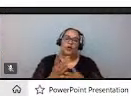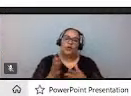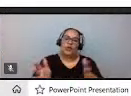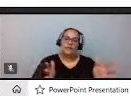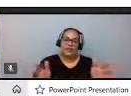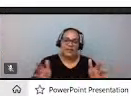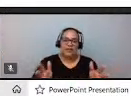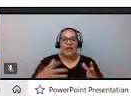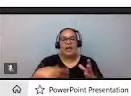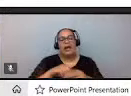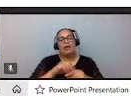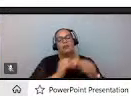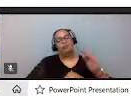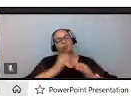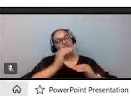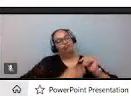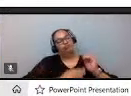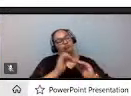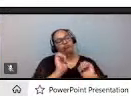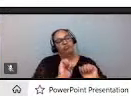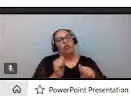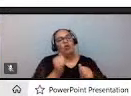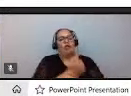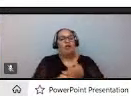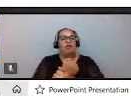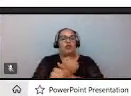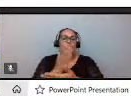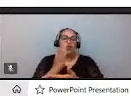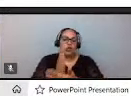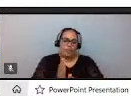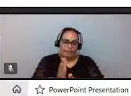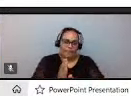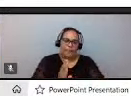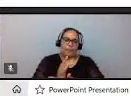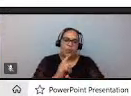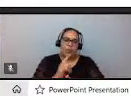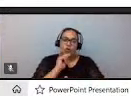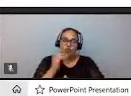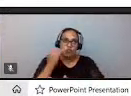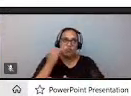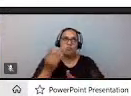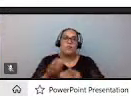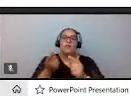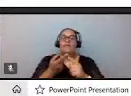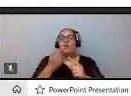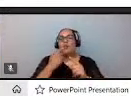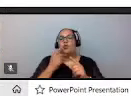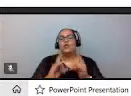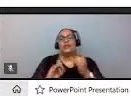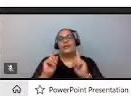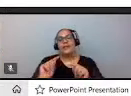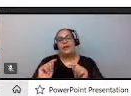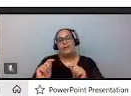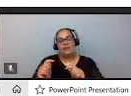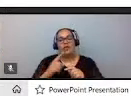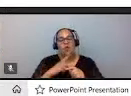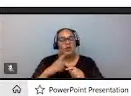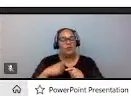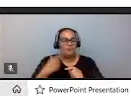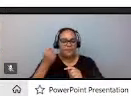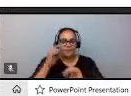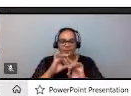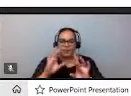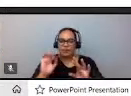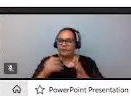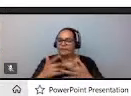facilitation around the construction of the truck stop as initiated by the City of Cape Town because we understand